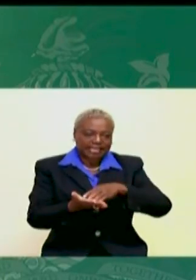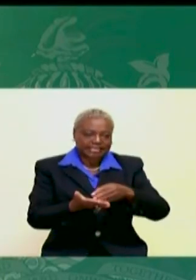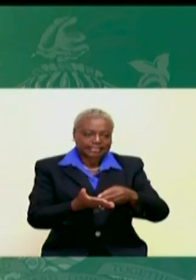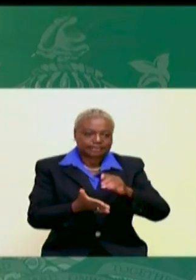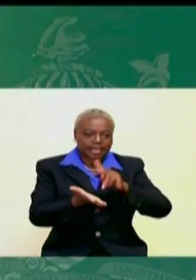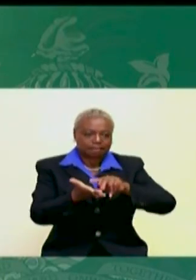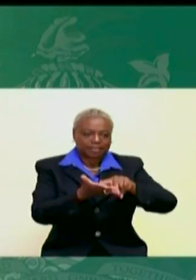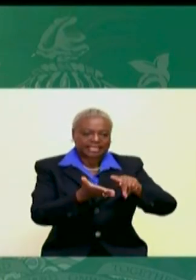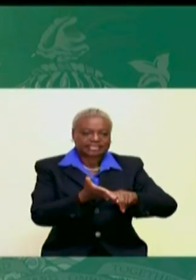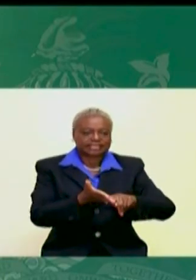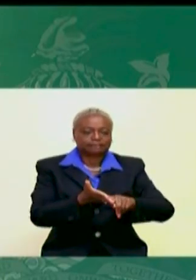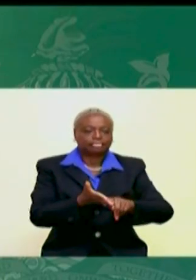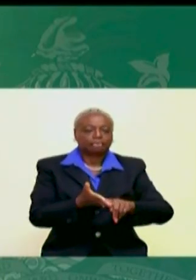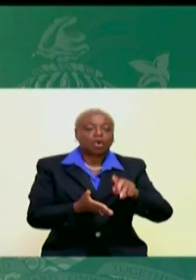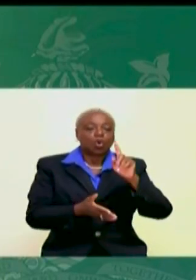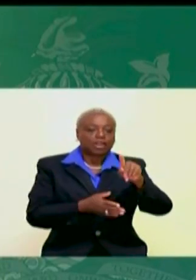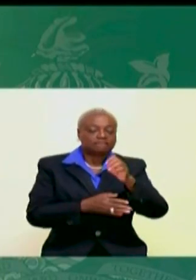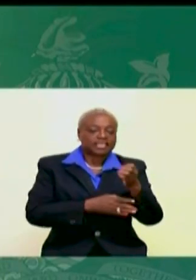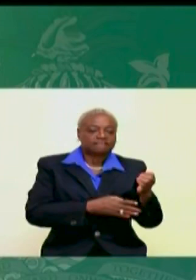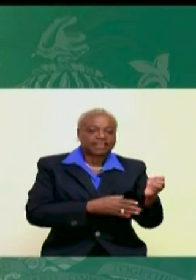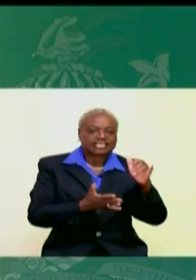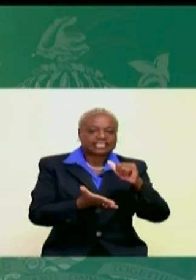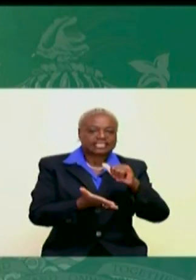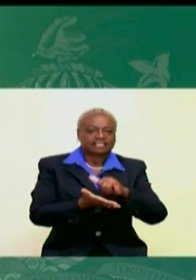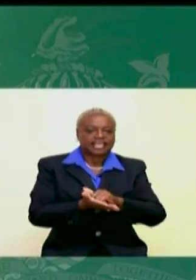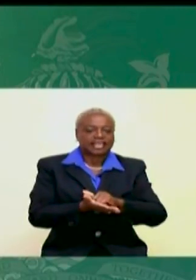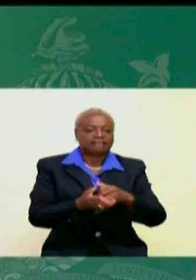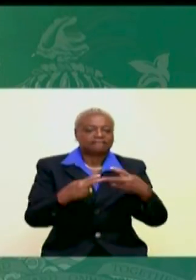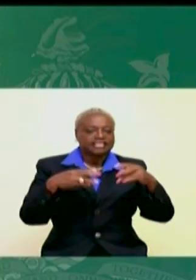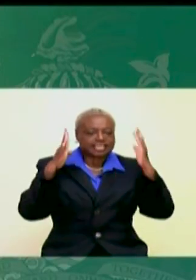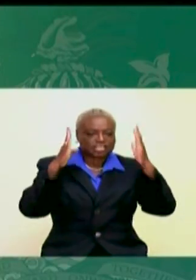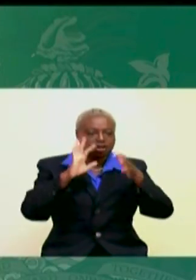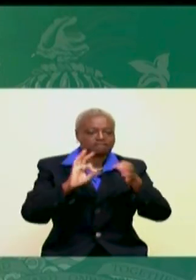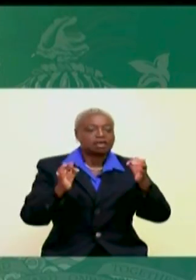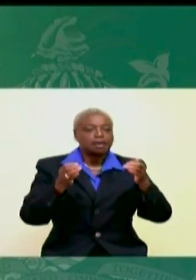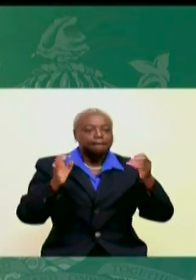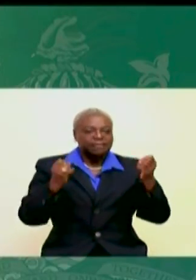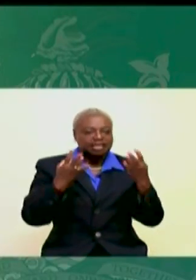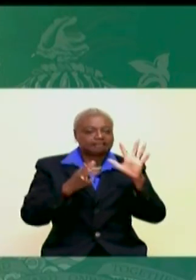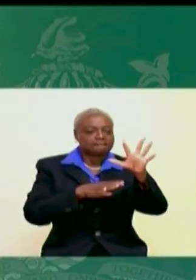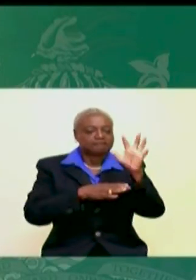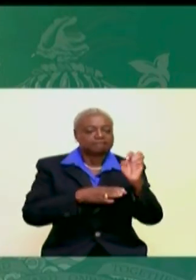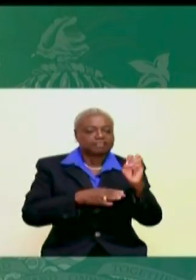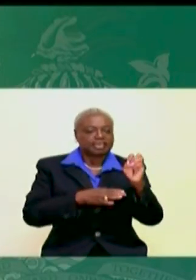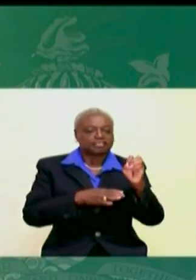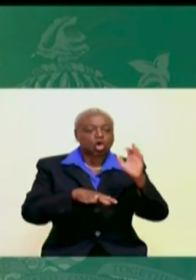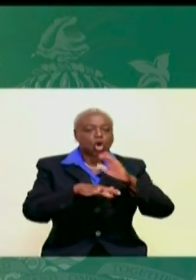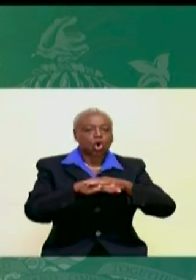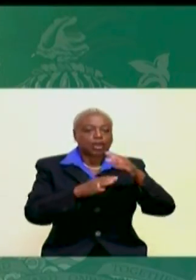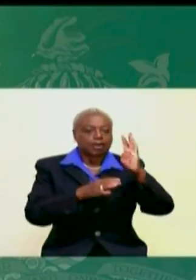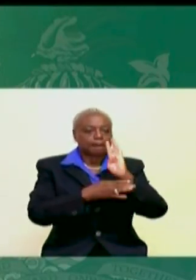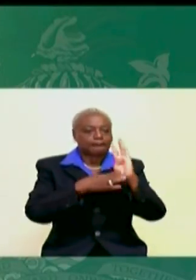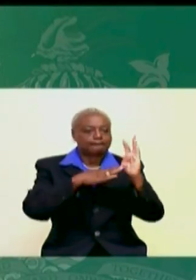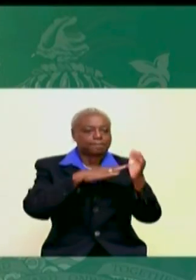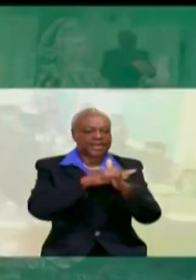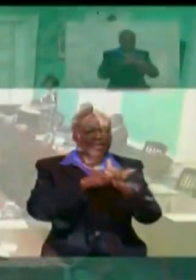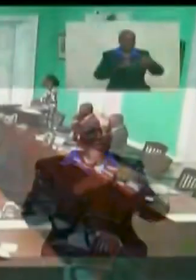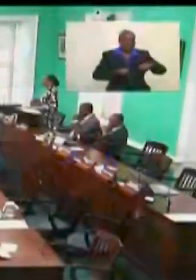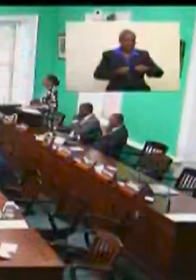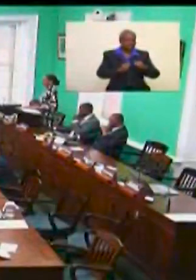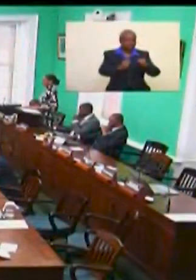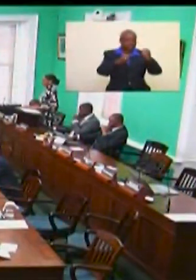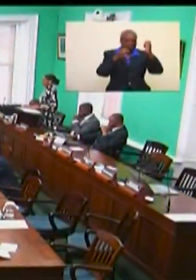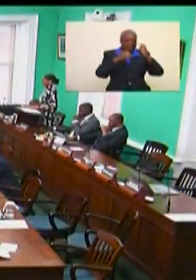the events that has truly grabbed the attention of many was our 50th on Bay Street Festival.